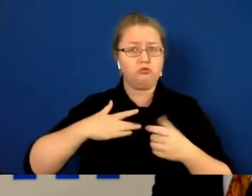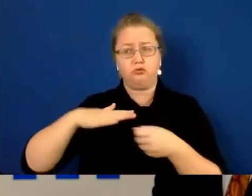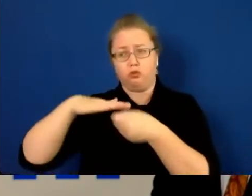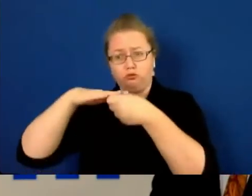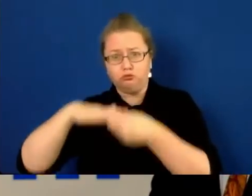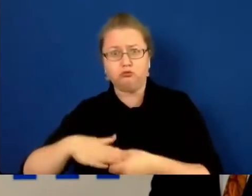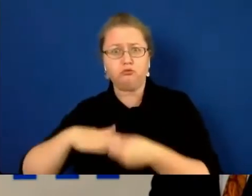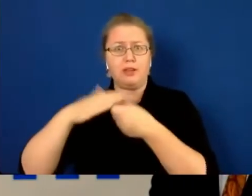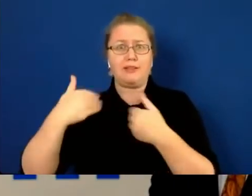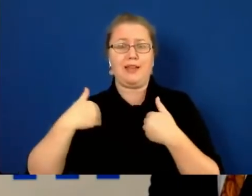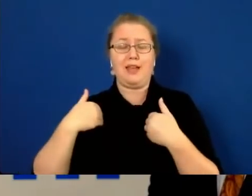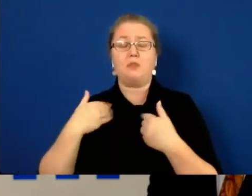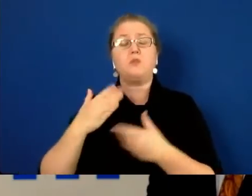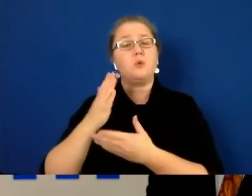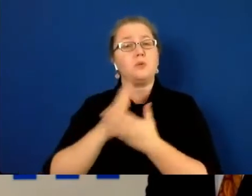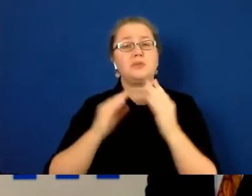follow-up?